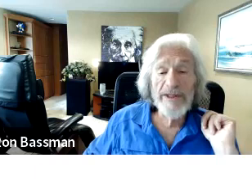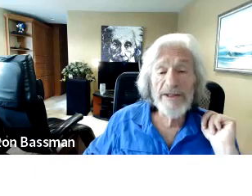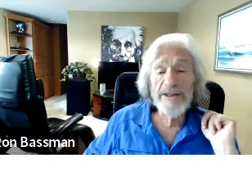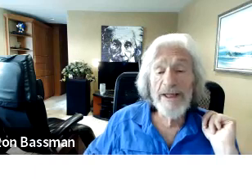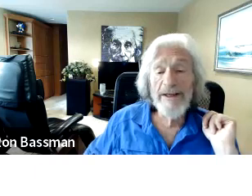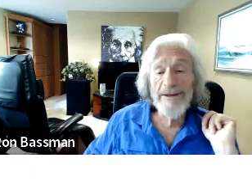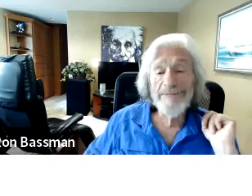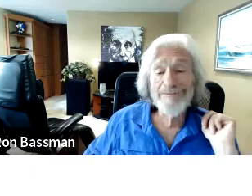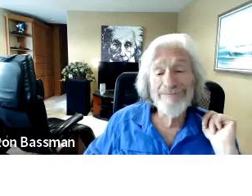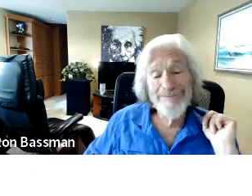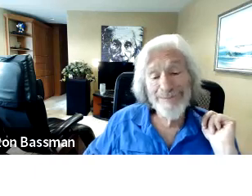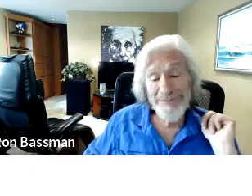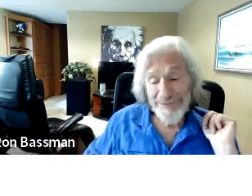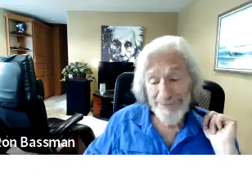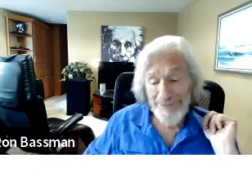are being